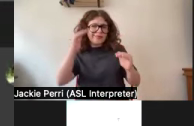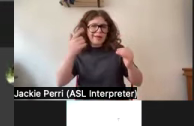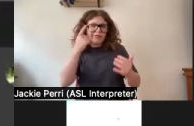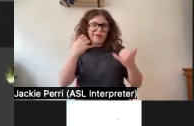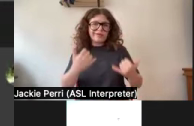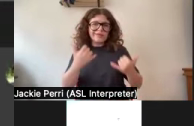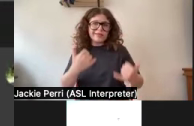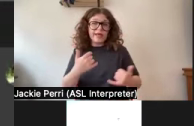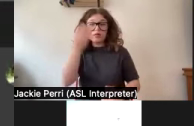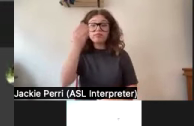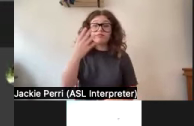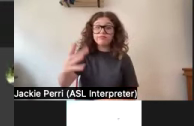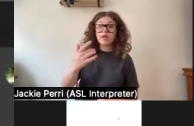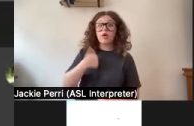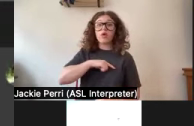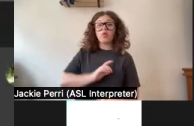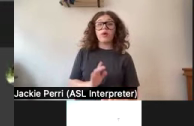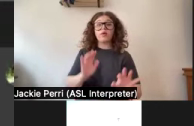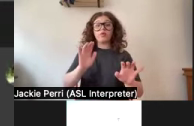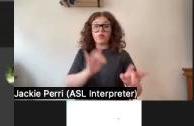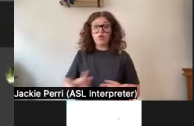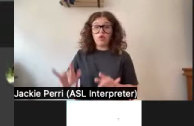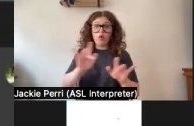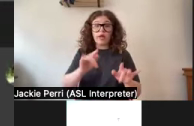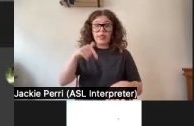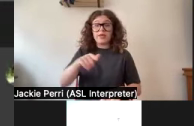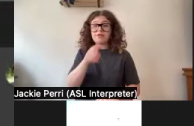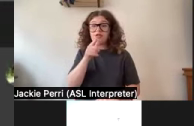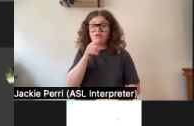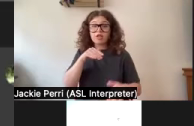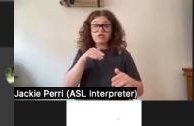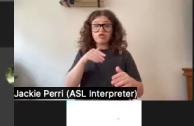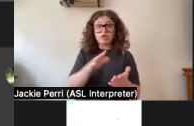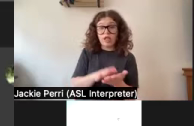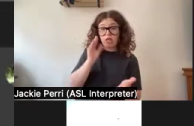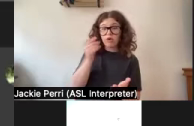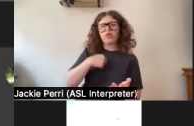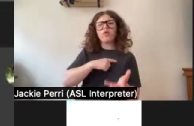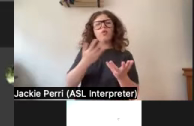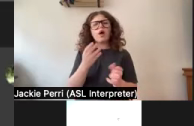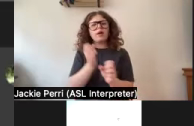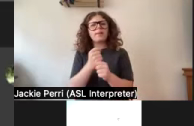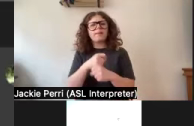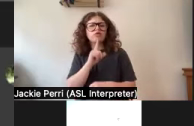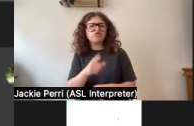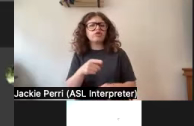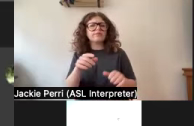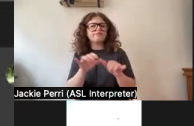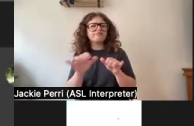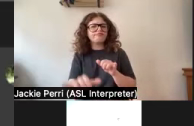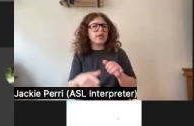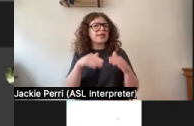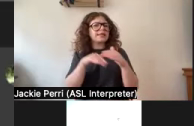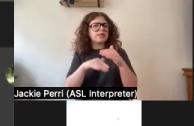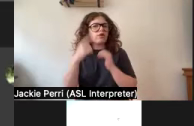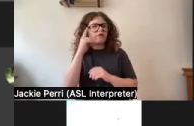are recording this lunch and learn because we want to make sure that it is accessible for folks who cannot attend. If you do